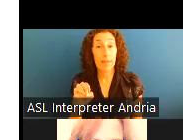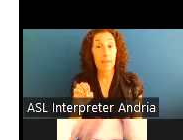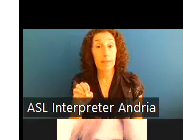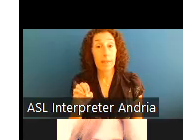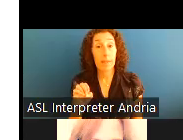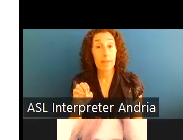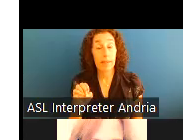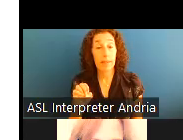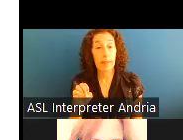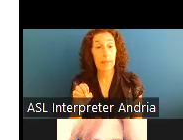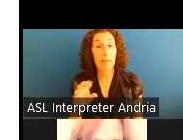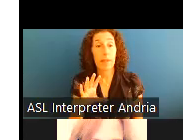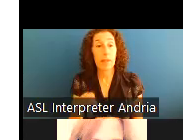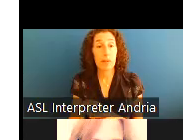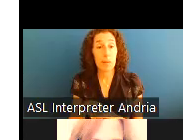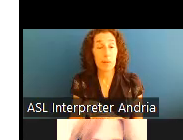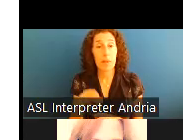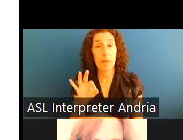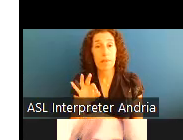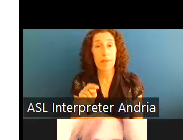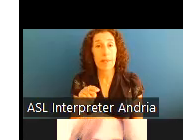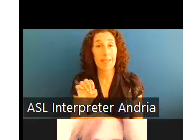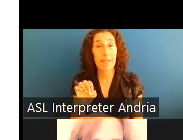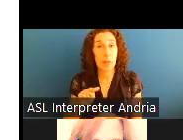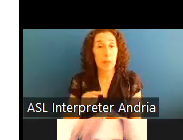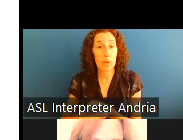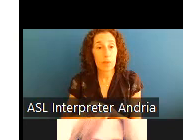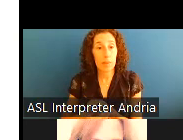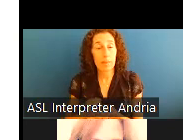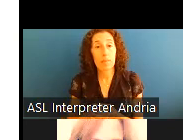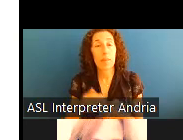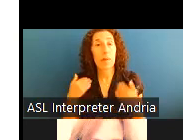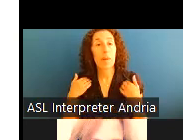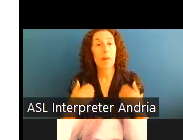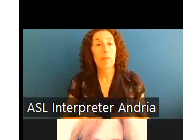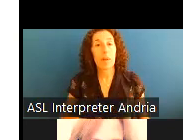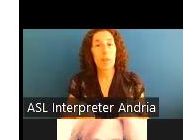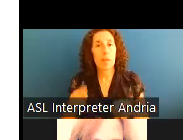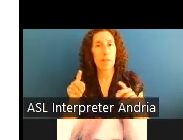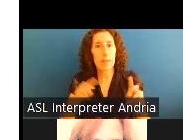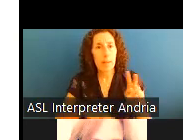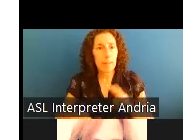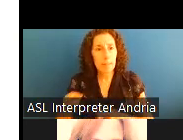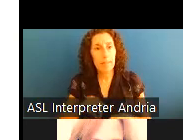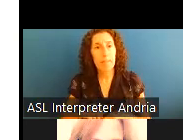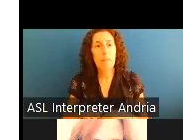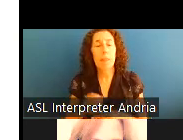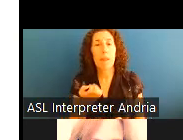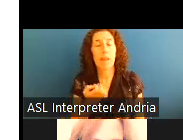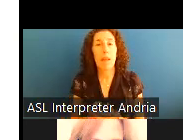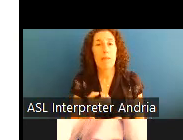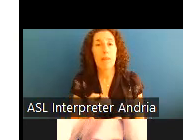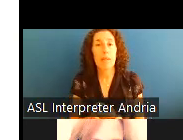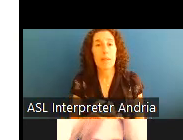by an FNE, a body exam, evidence collection, photographs, and documentation of